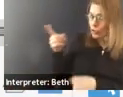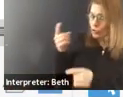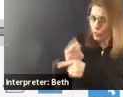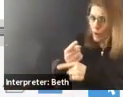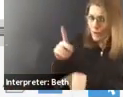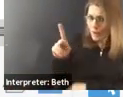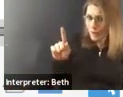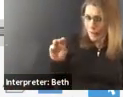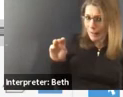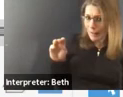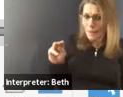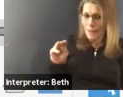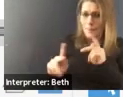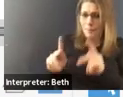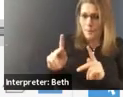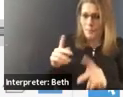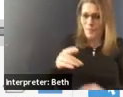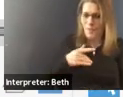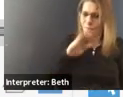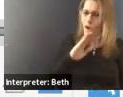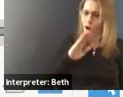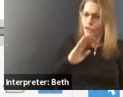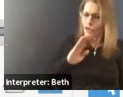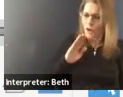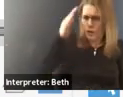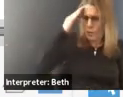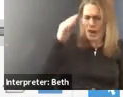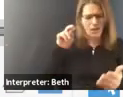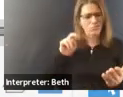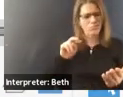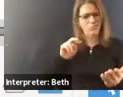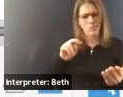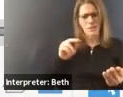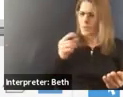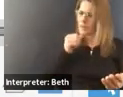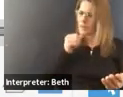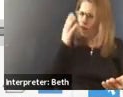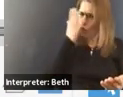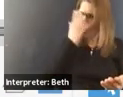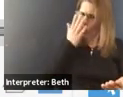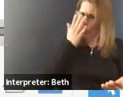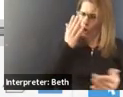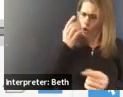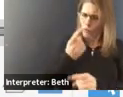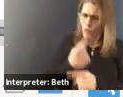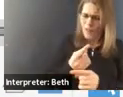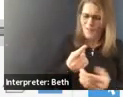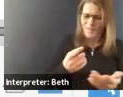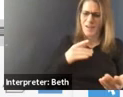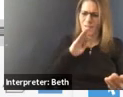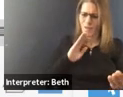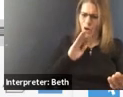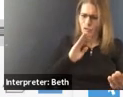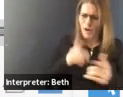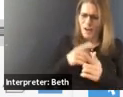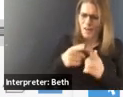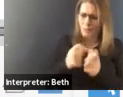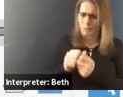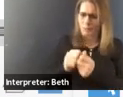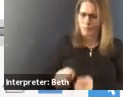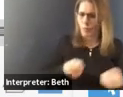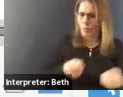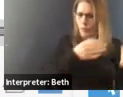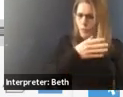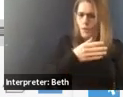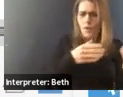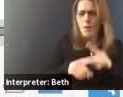wrong, and they just say, I'm done. The attitude you need to take is become an